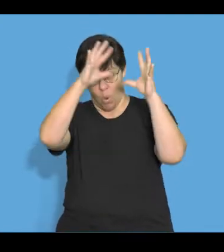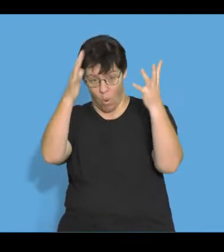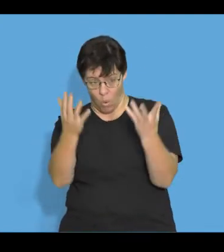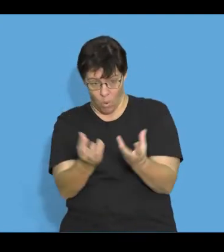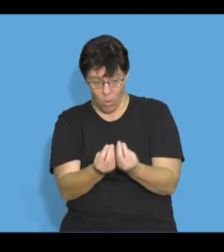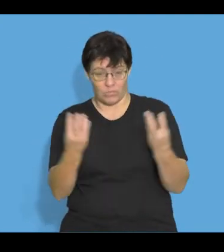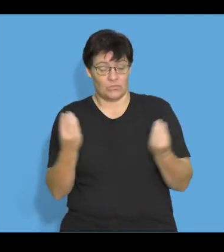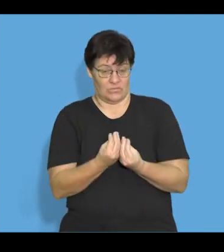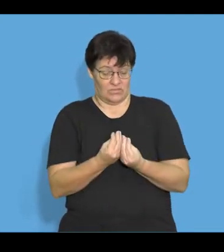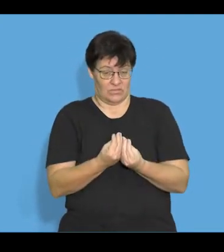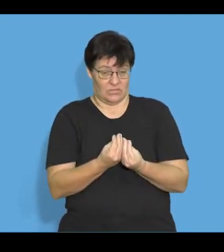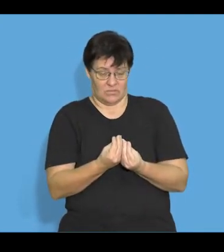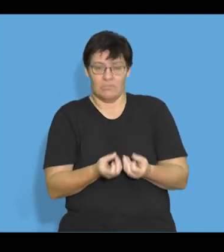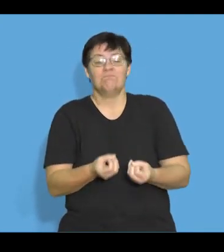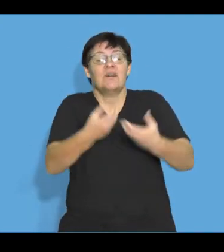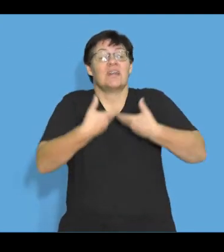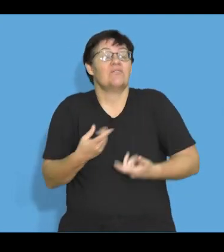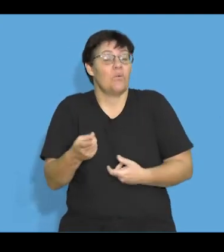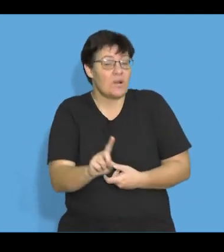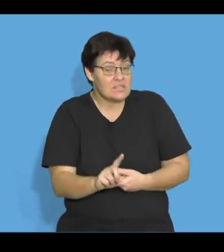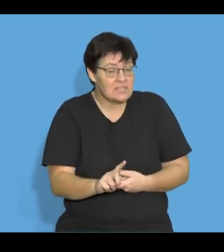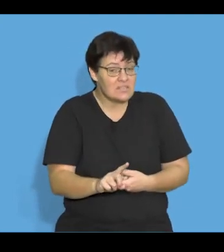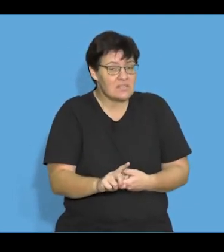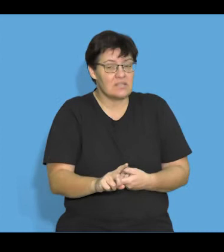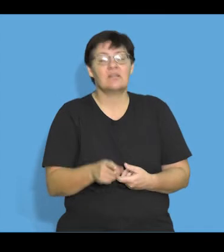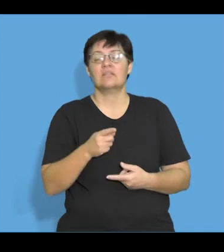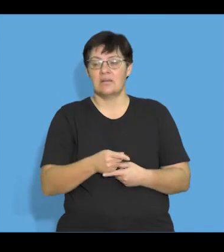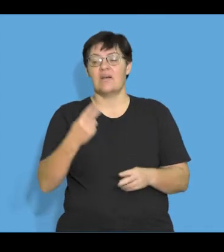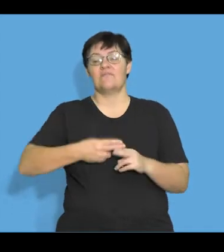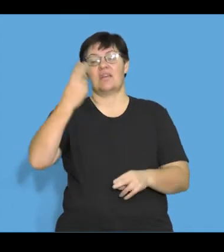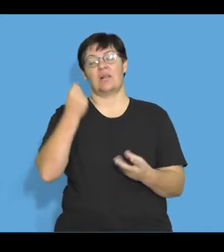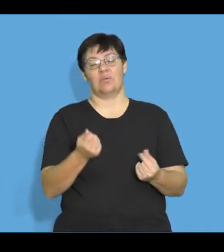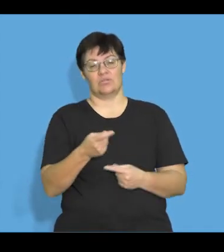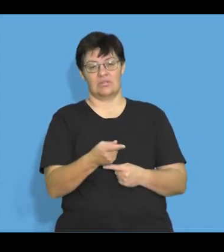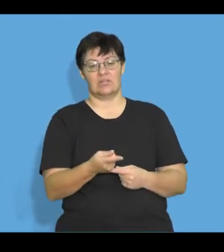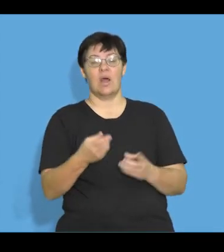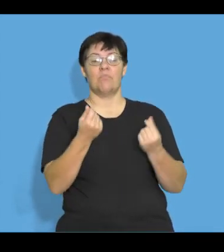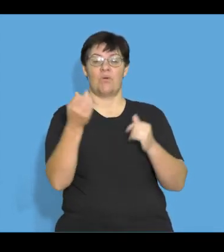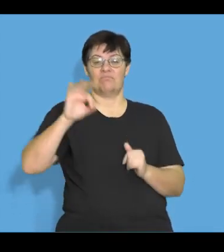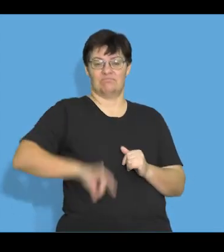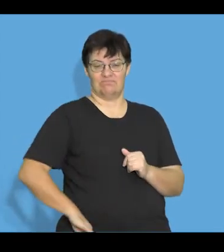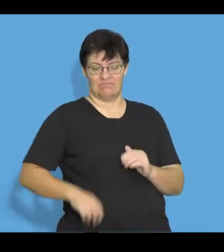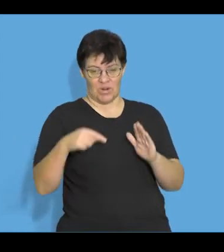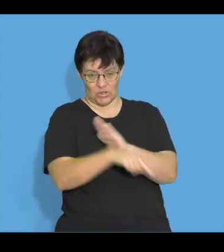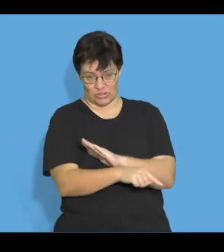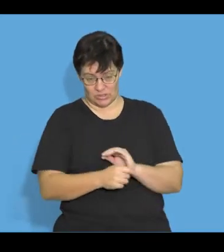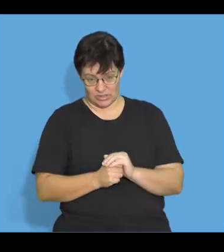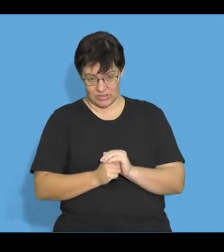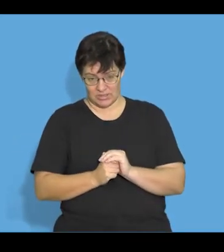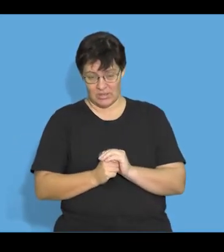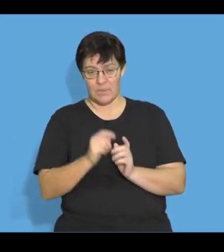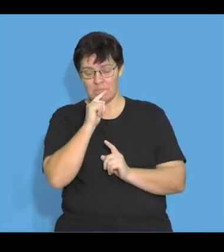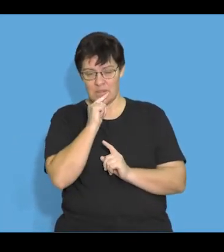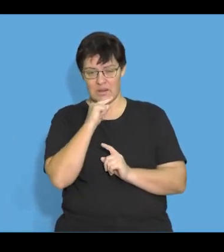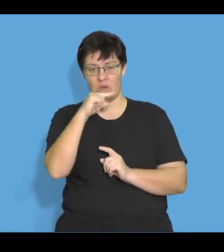together will give you the final figure, namely your profit and loss, which is your gross